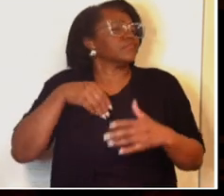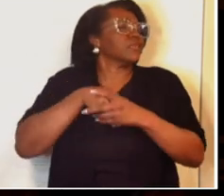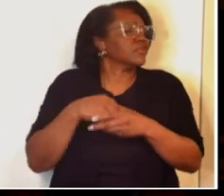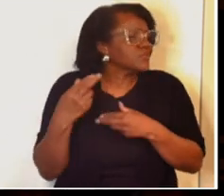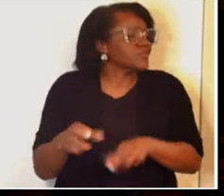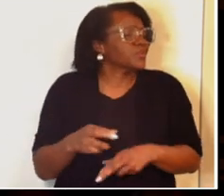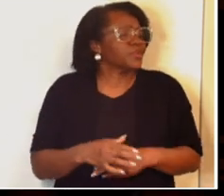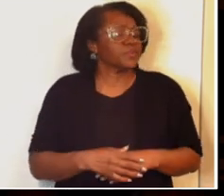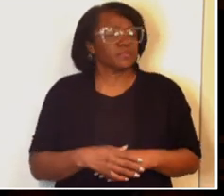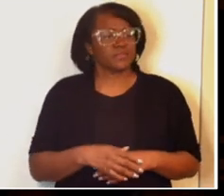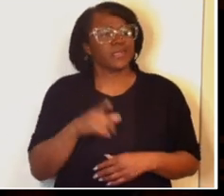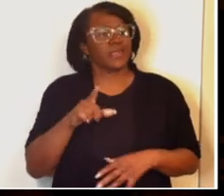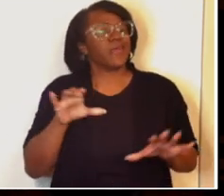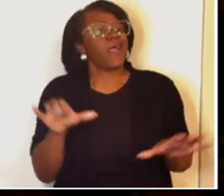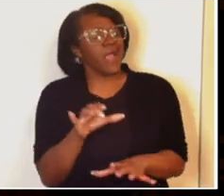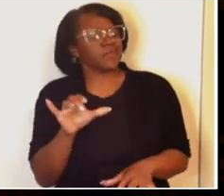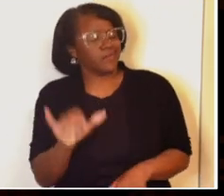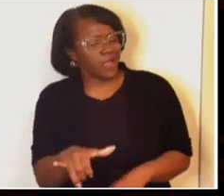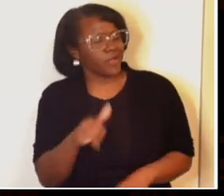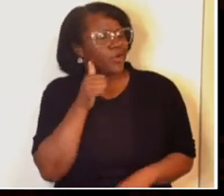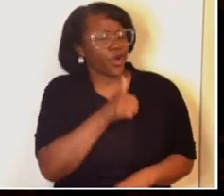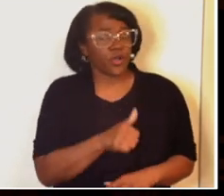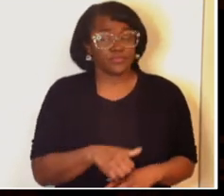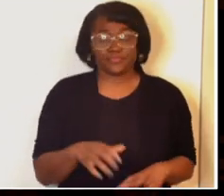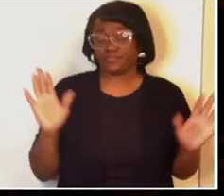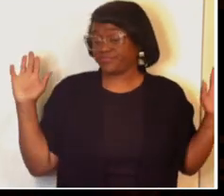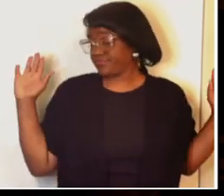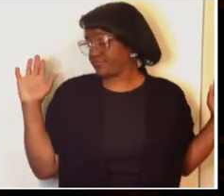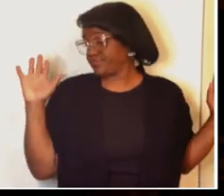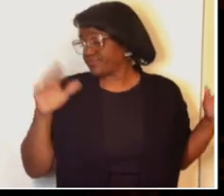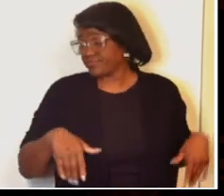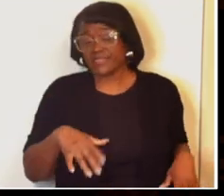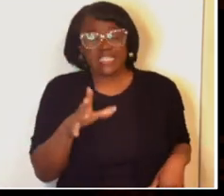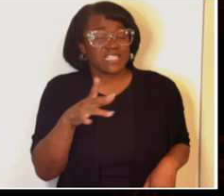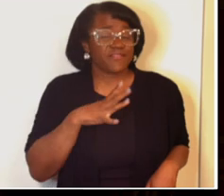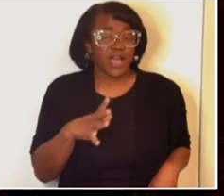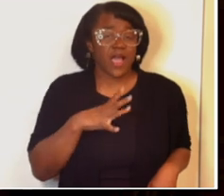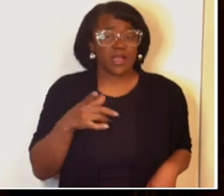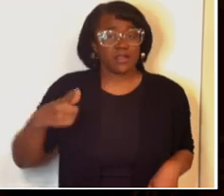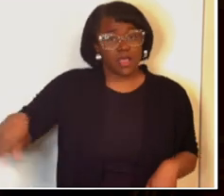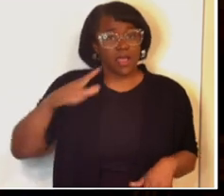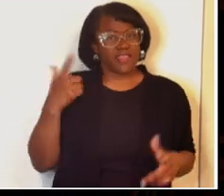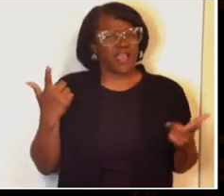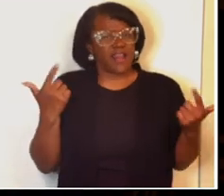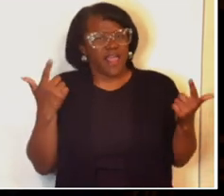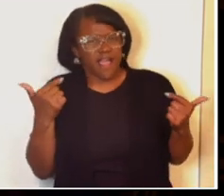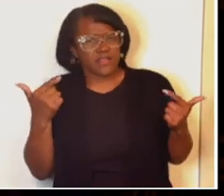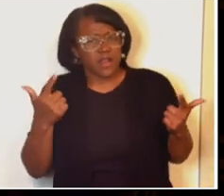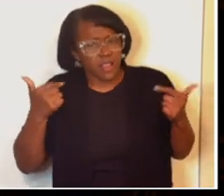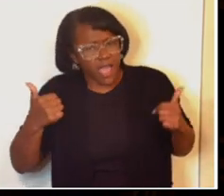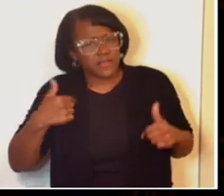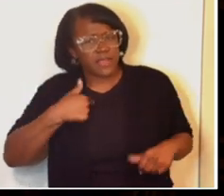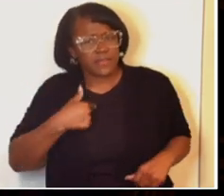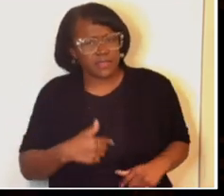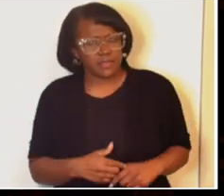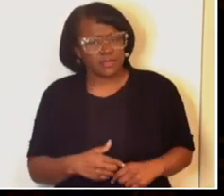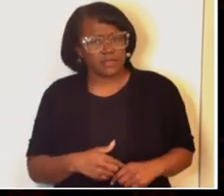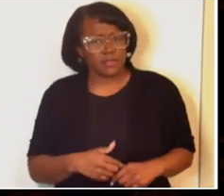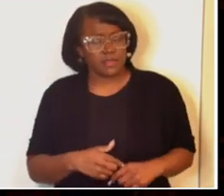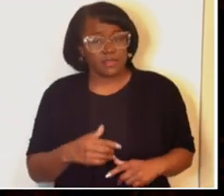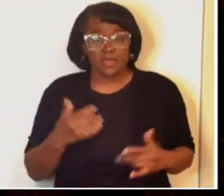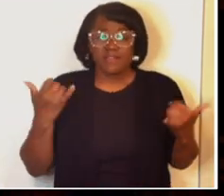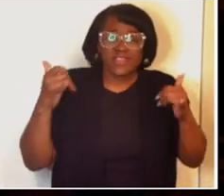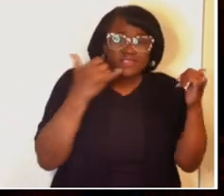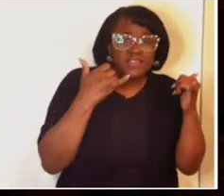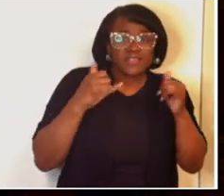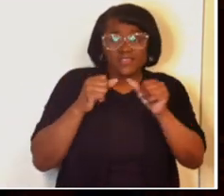girl. He'll get over it. They keep laughing. They're laughing at me. The festivities continue in my absence. I